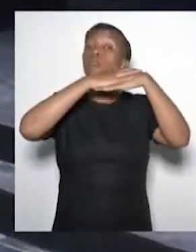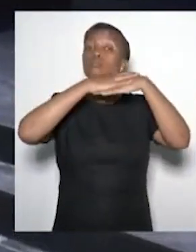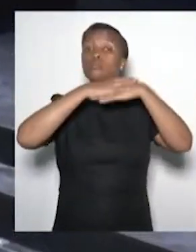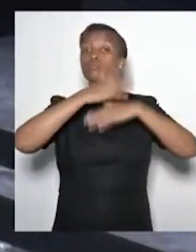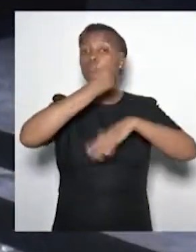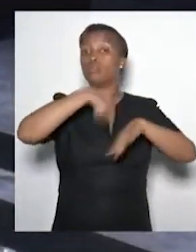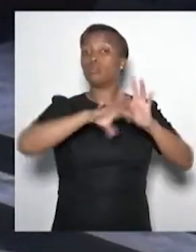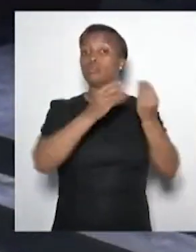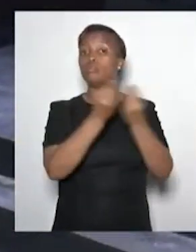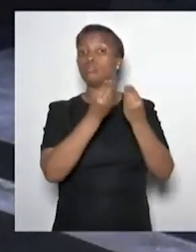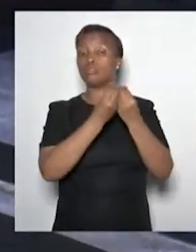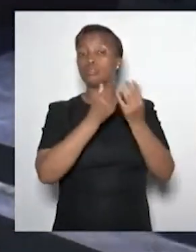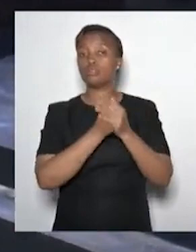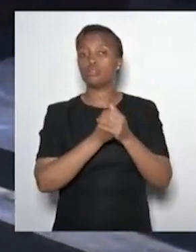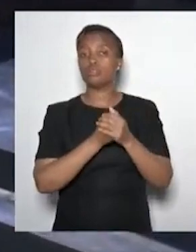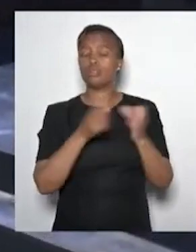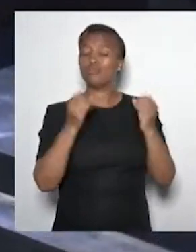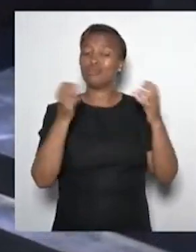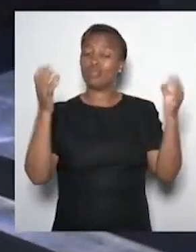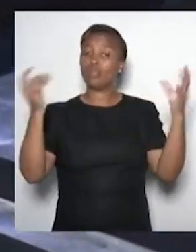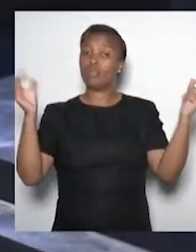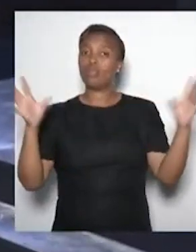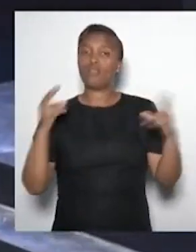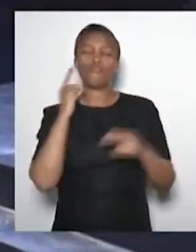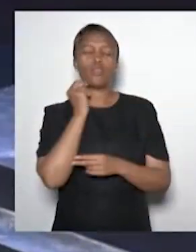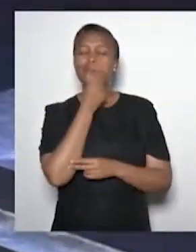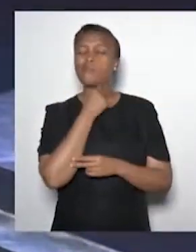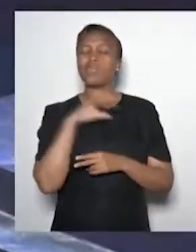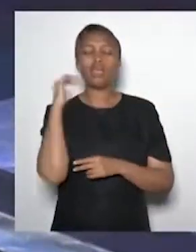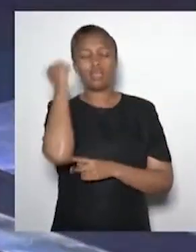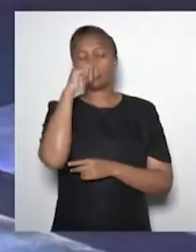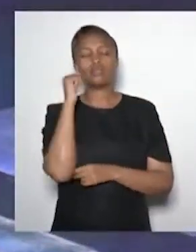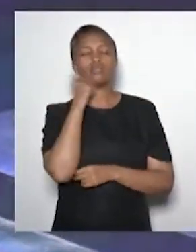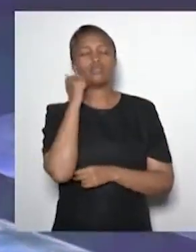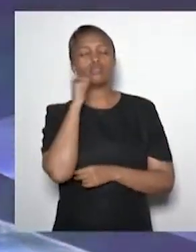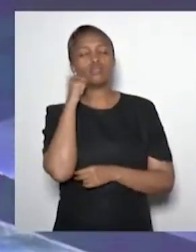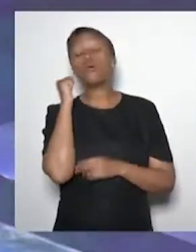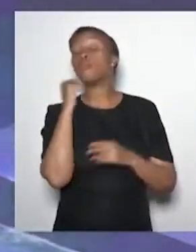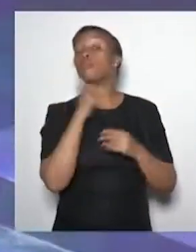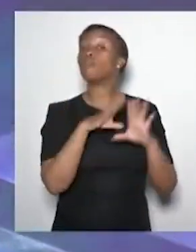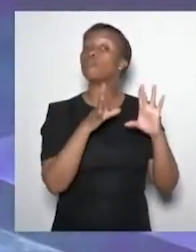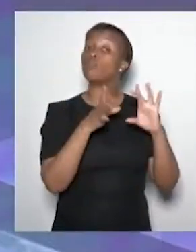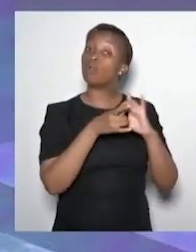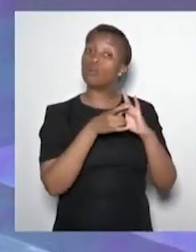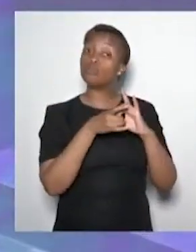Many of us are from beautiful homes, well furnished,